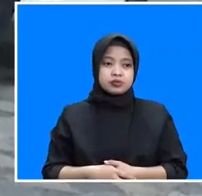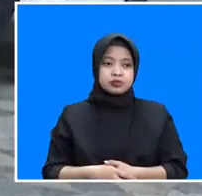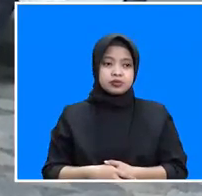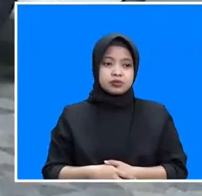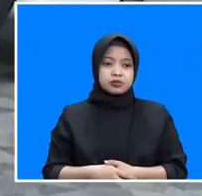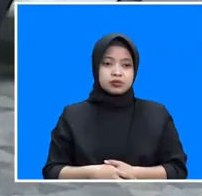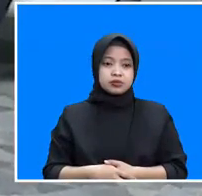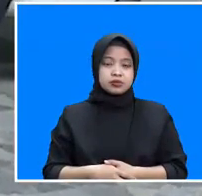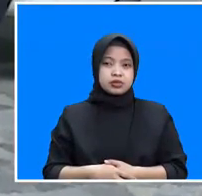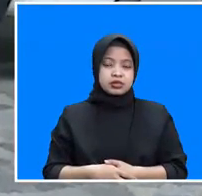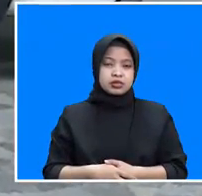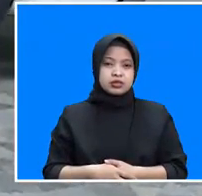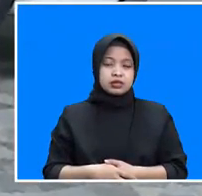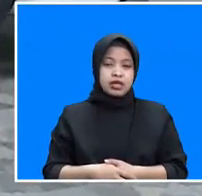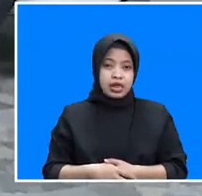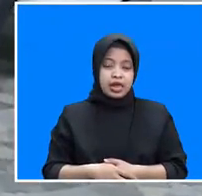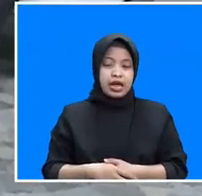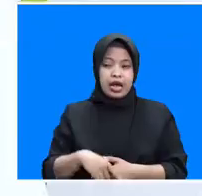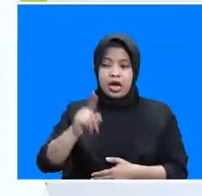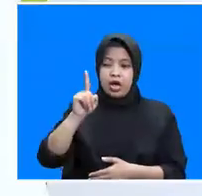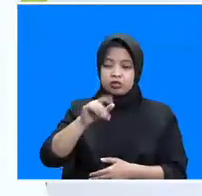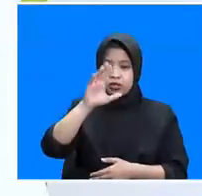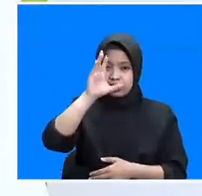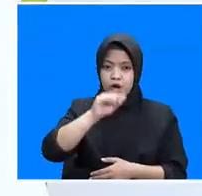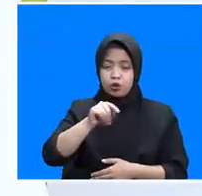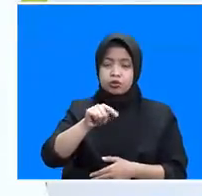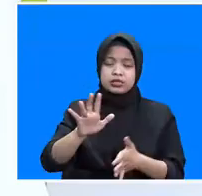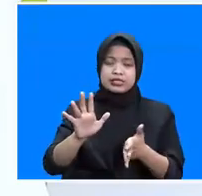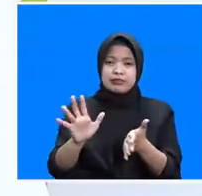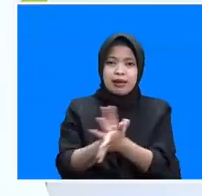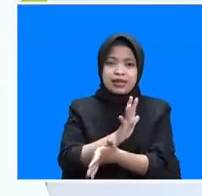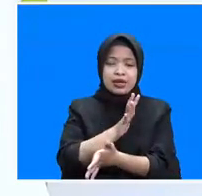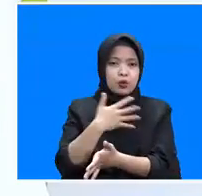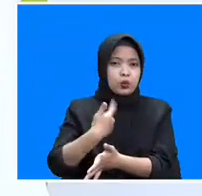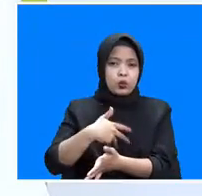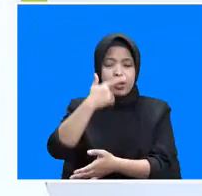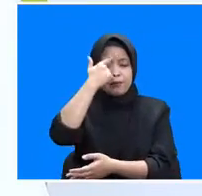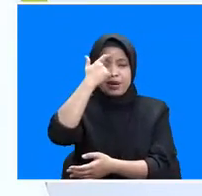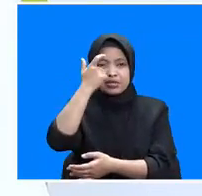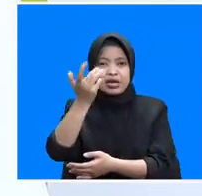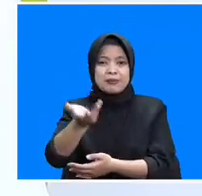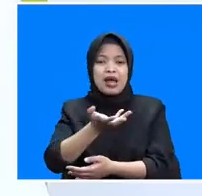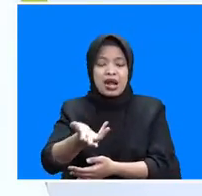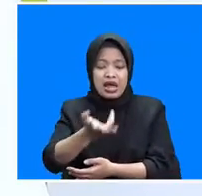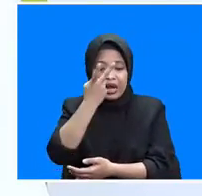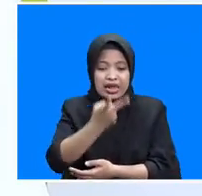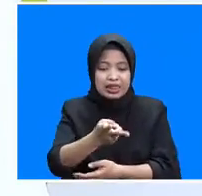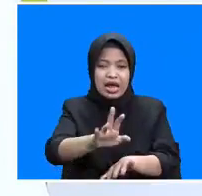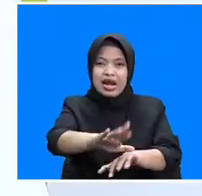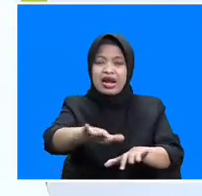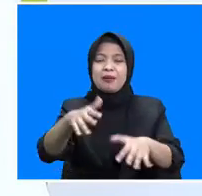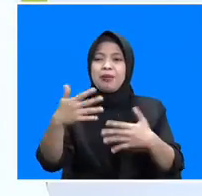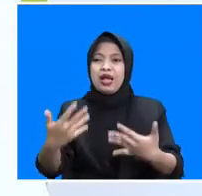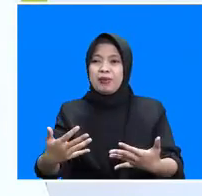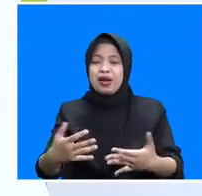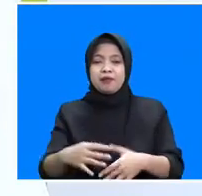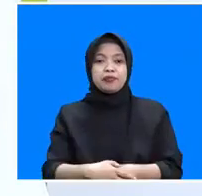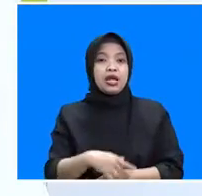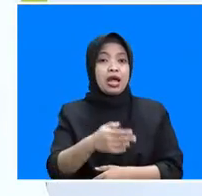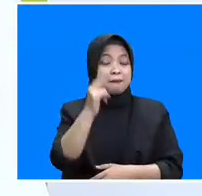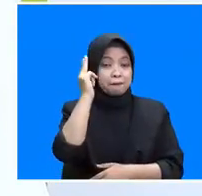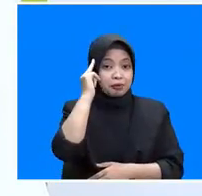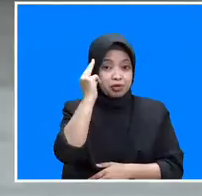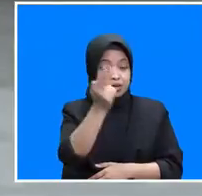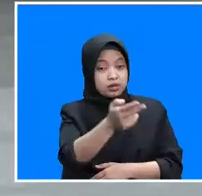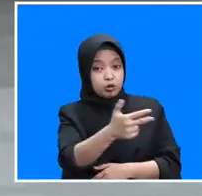are the learning loss occurring. Mm-hmm. So identifying that will certainly help your ministry and your government to figure out where the best effort should